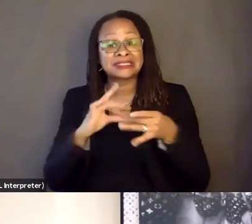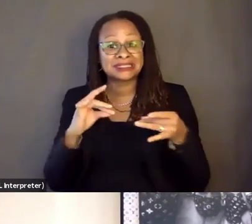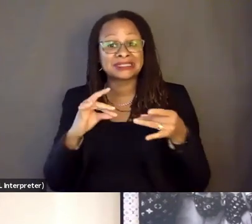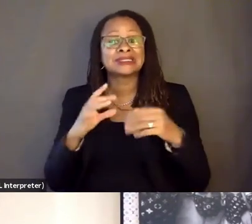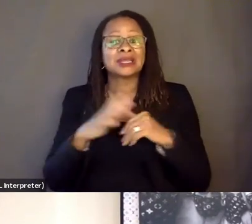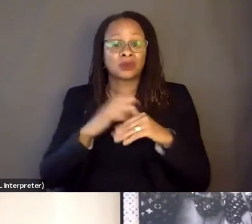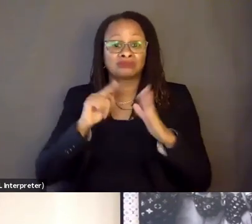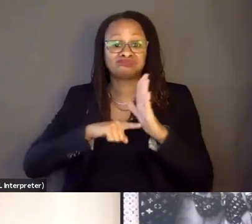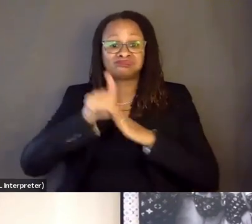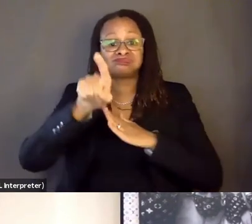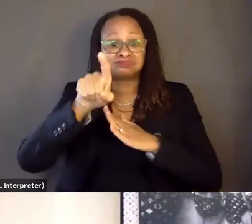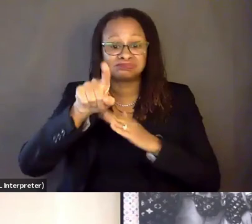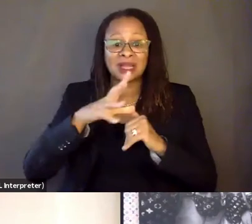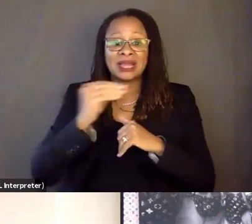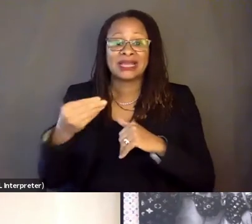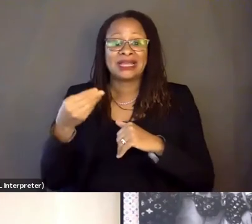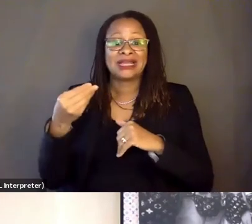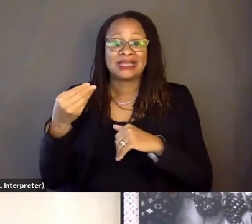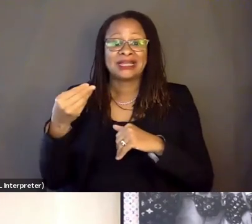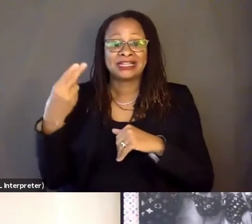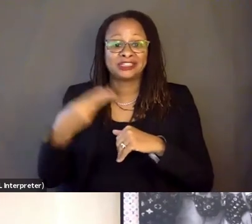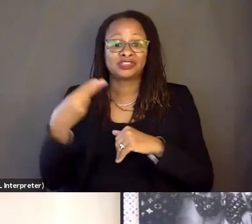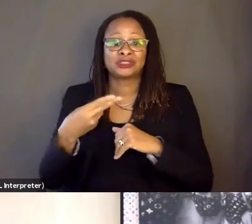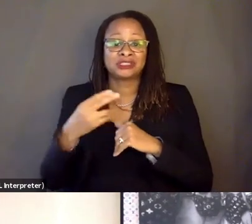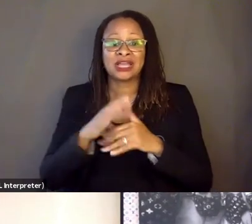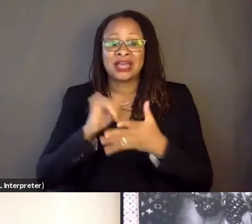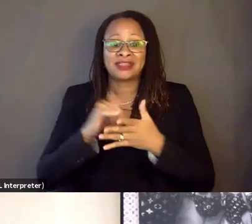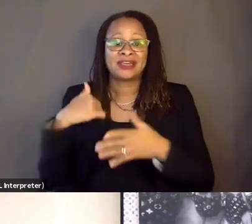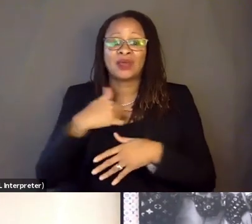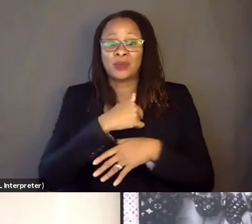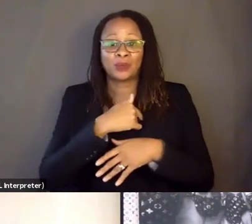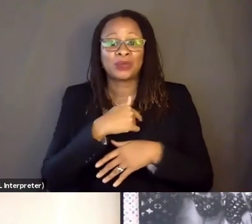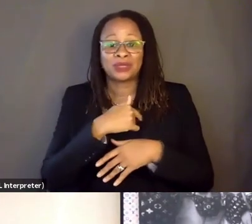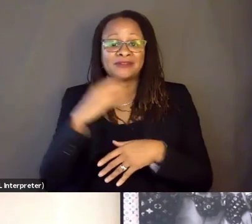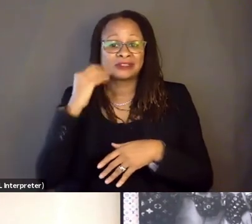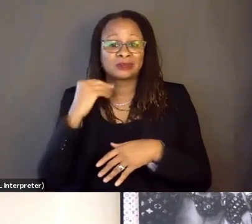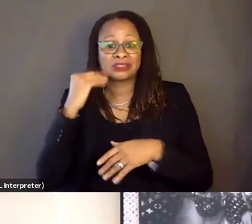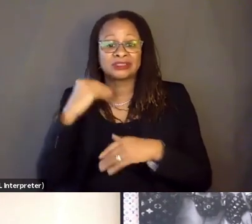trajectory and history that we've experienced.